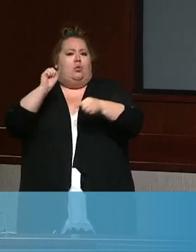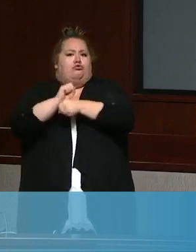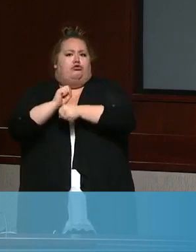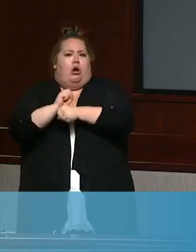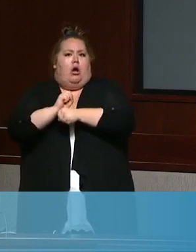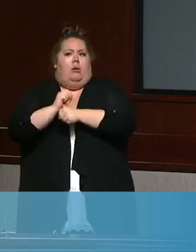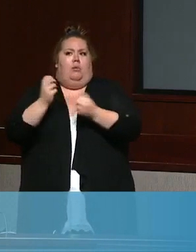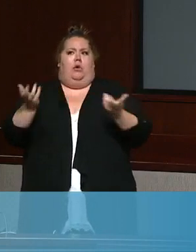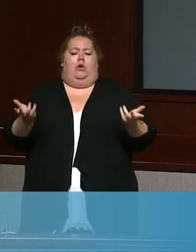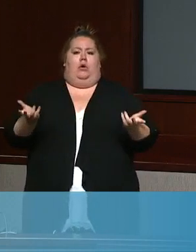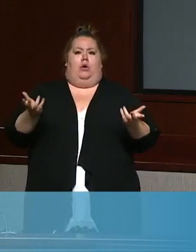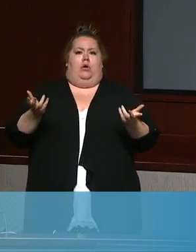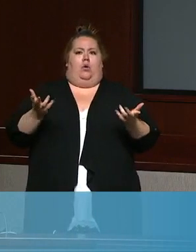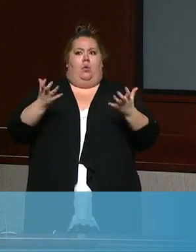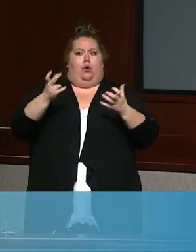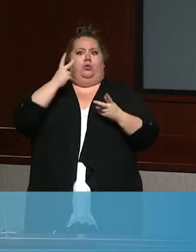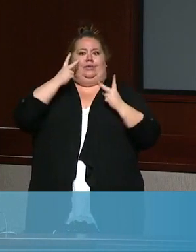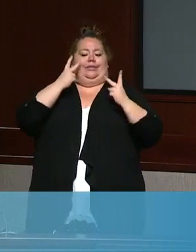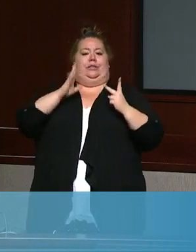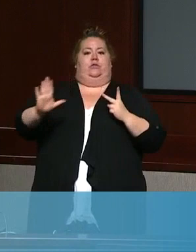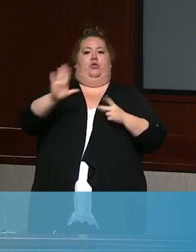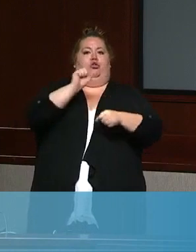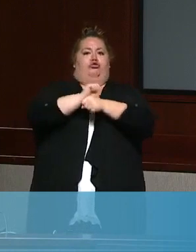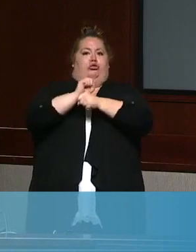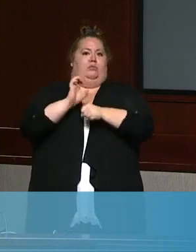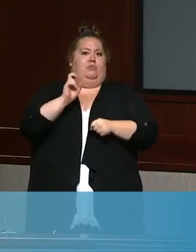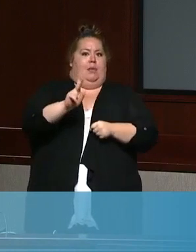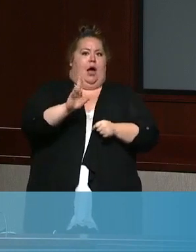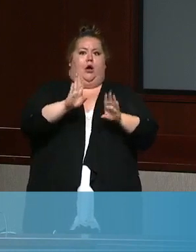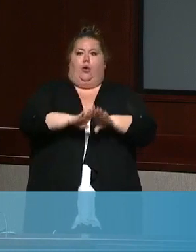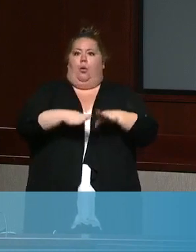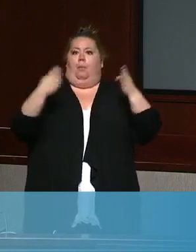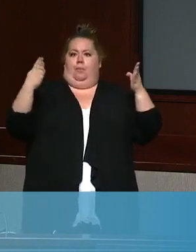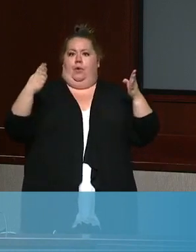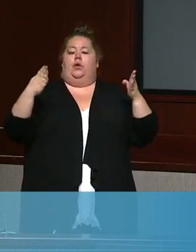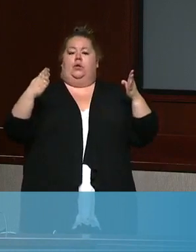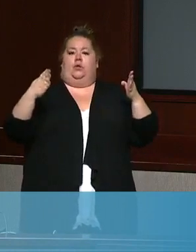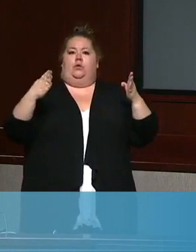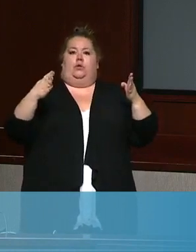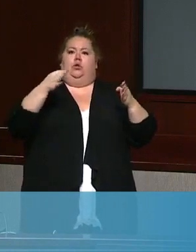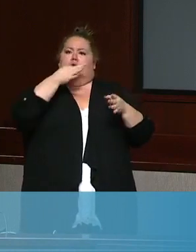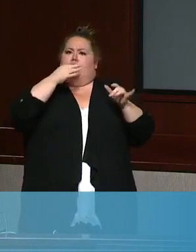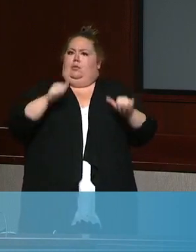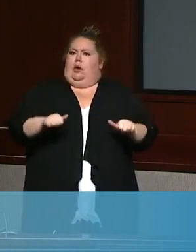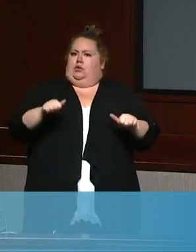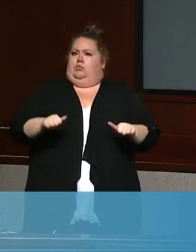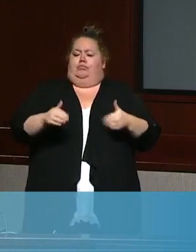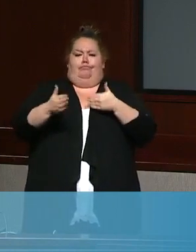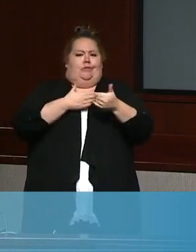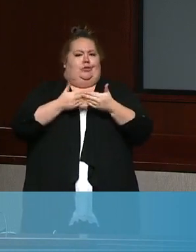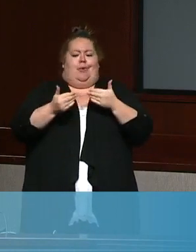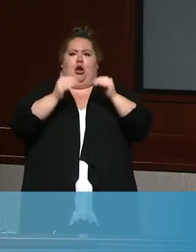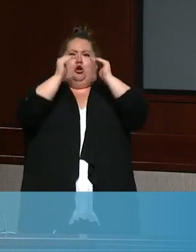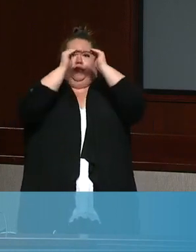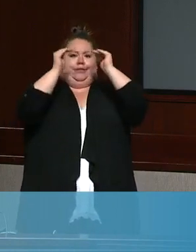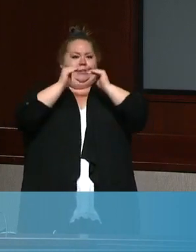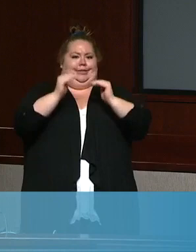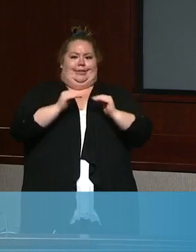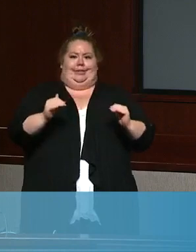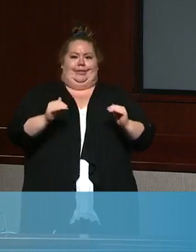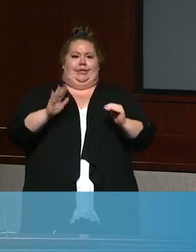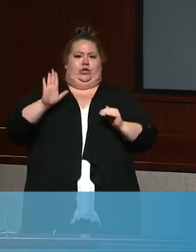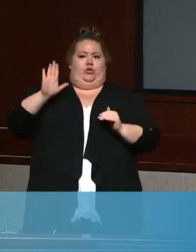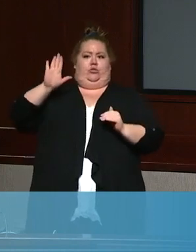see them get open as soon as possible. No matter what tier you're in under the governor's